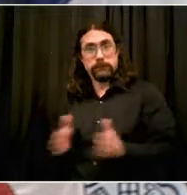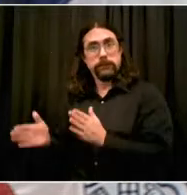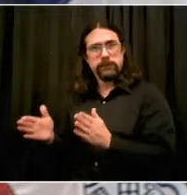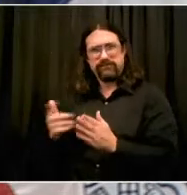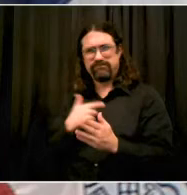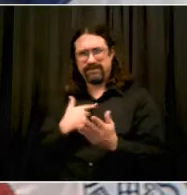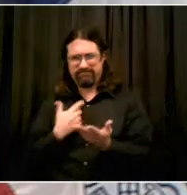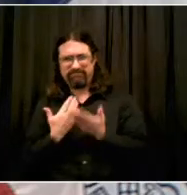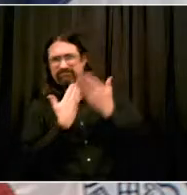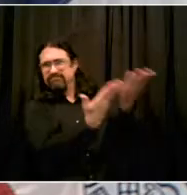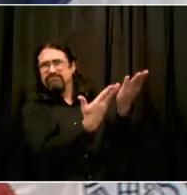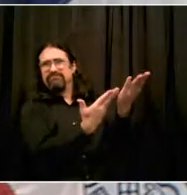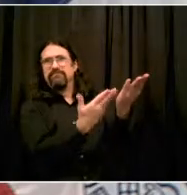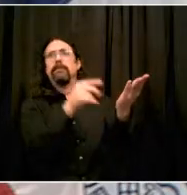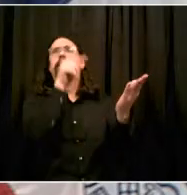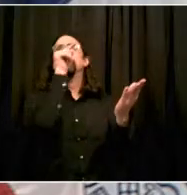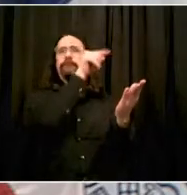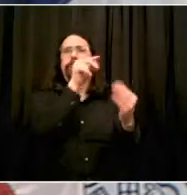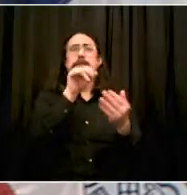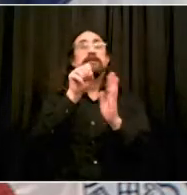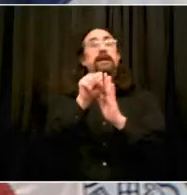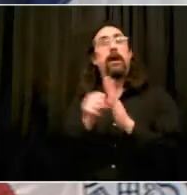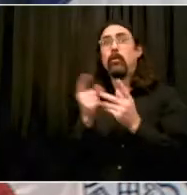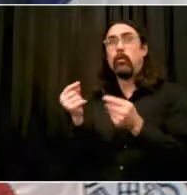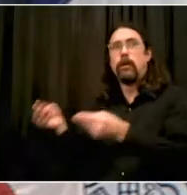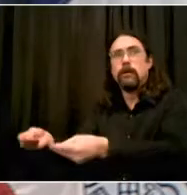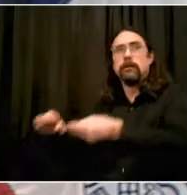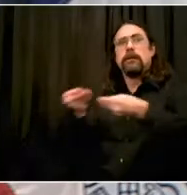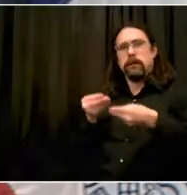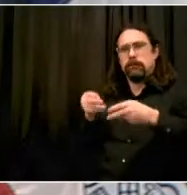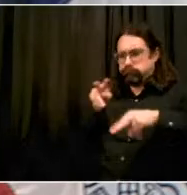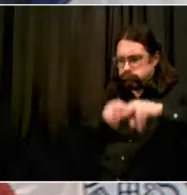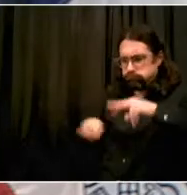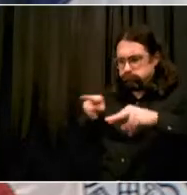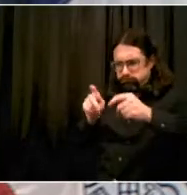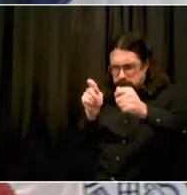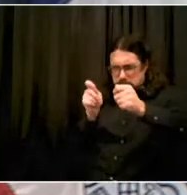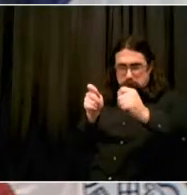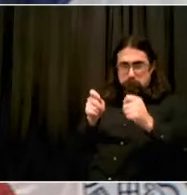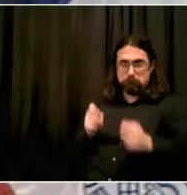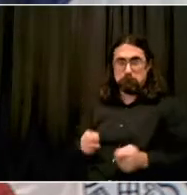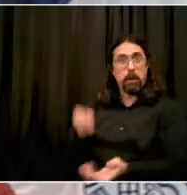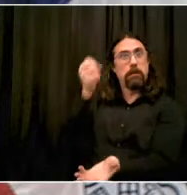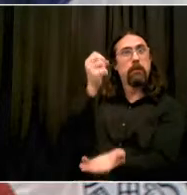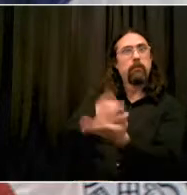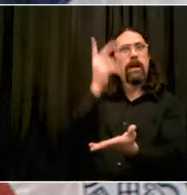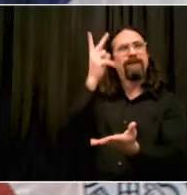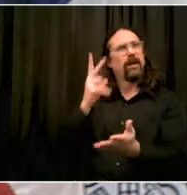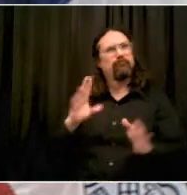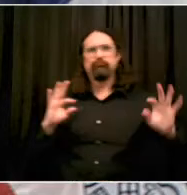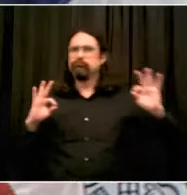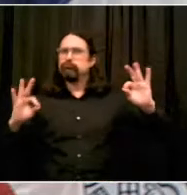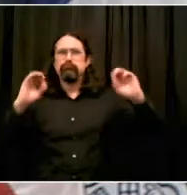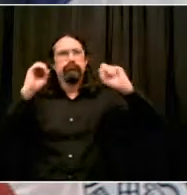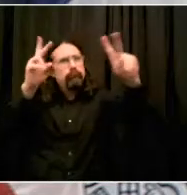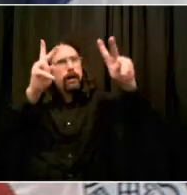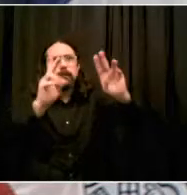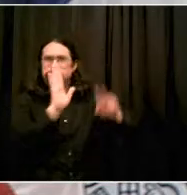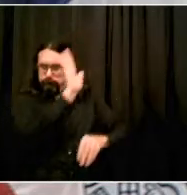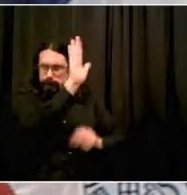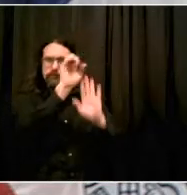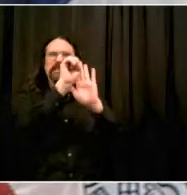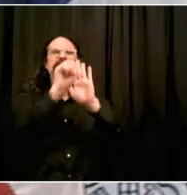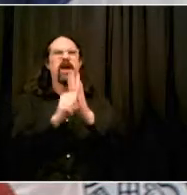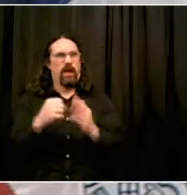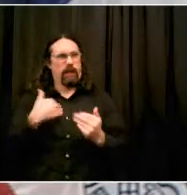to the phases 1 through 4. The state determined when we moved from phase to phase. We worked with